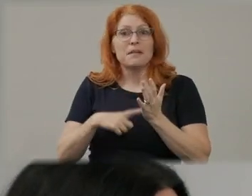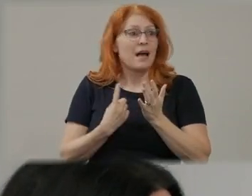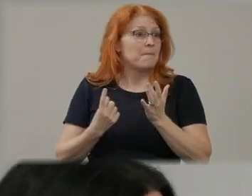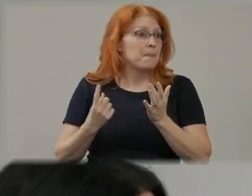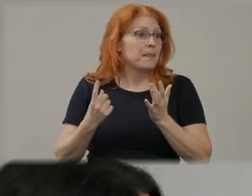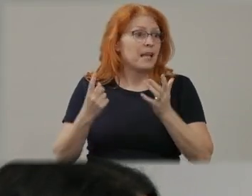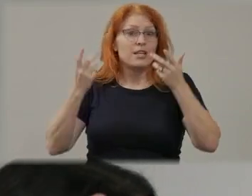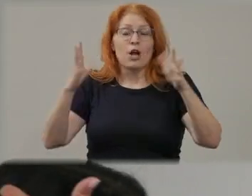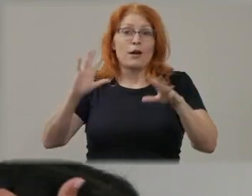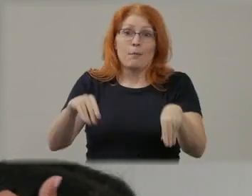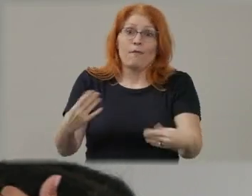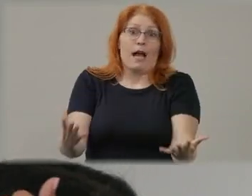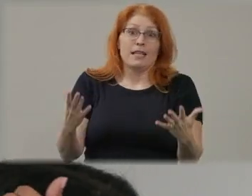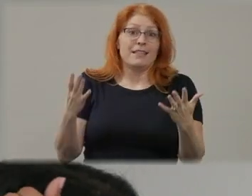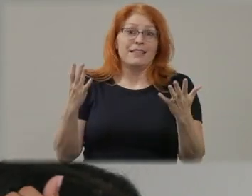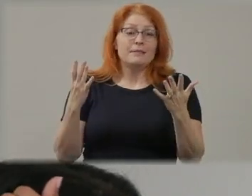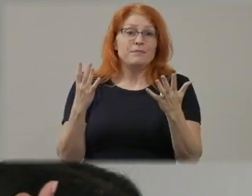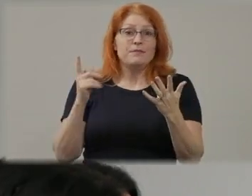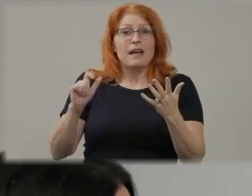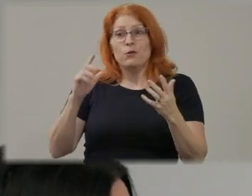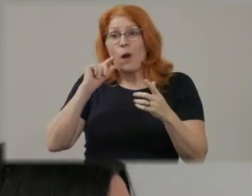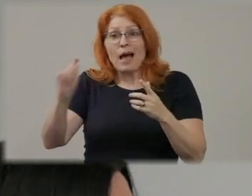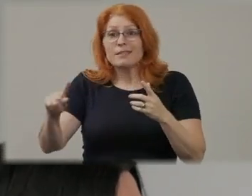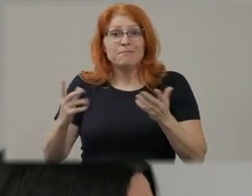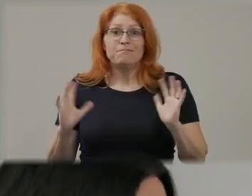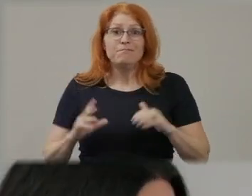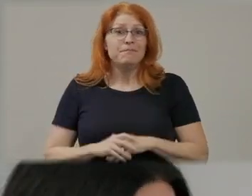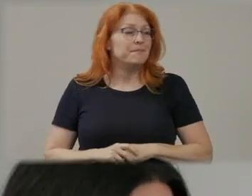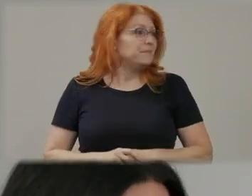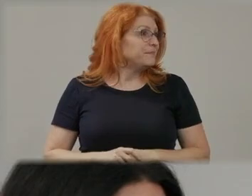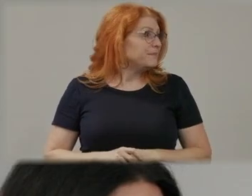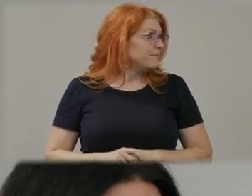it's already provided for you. You just have to ask. So.